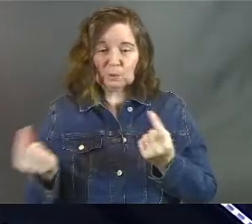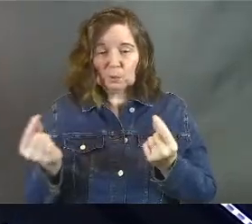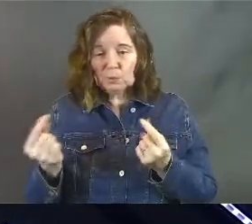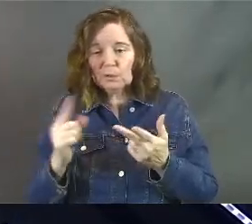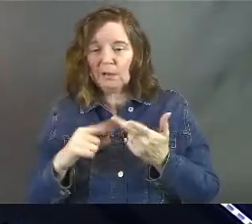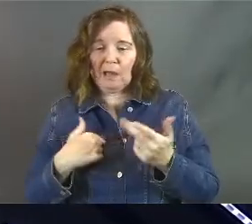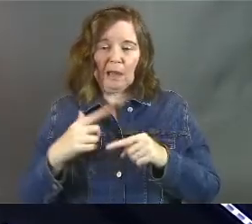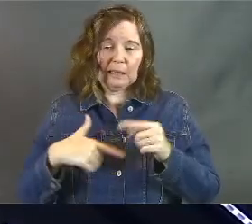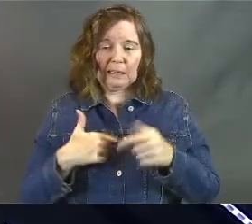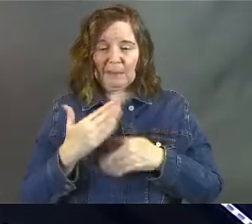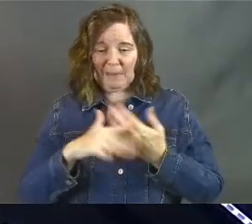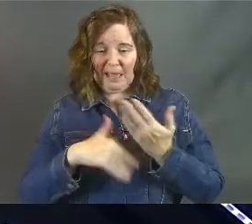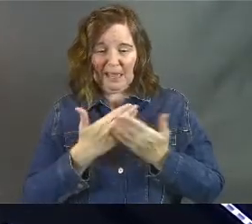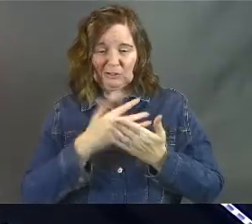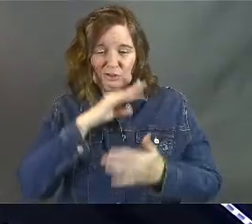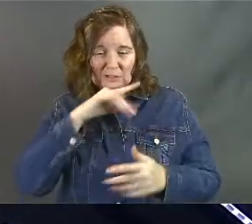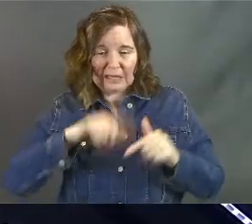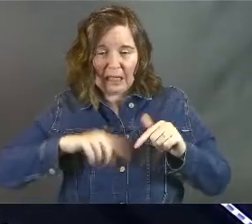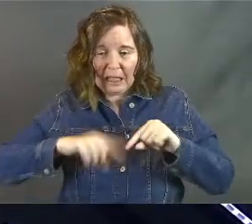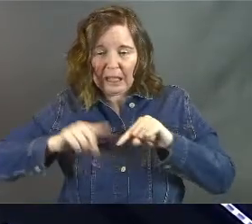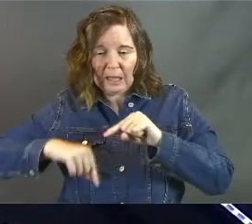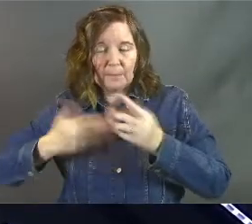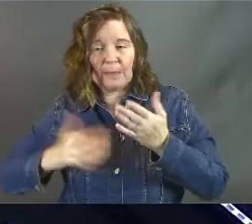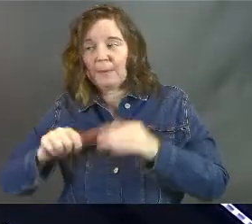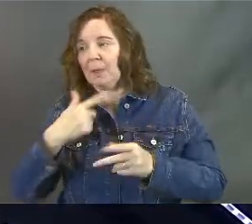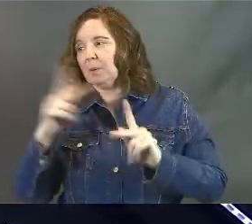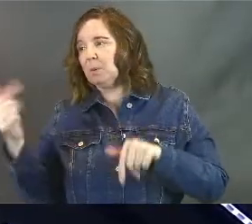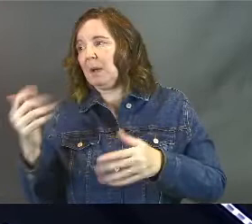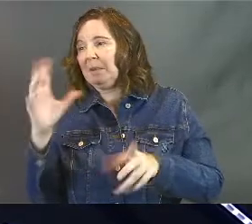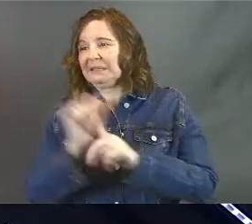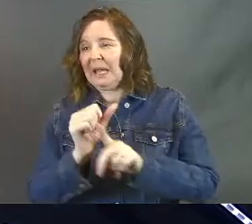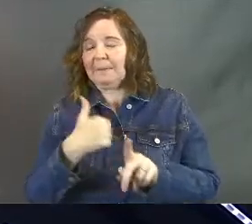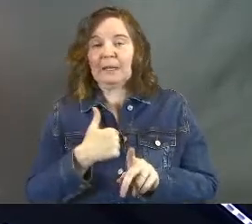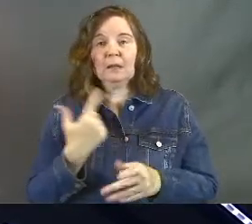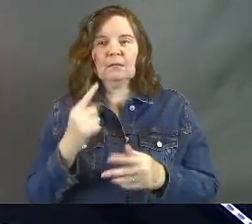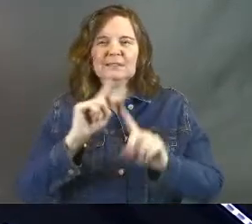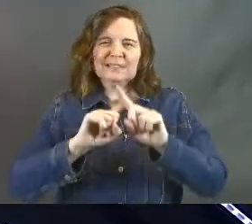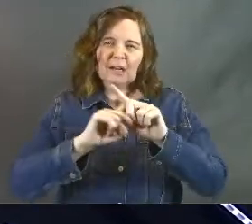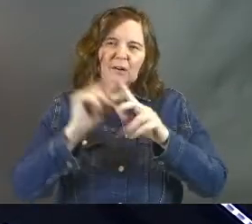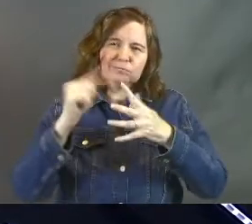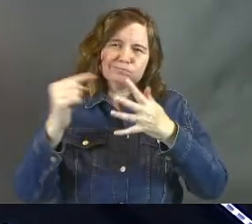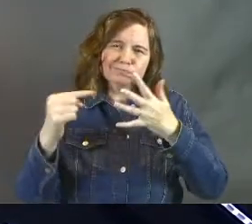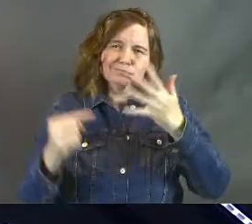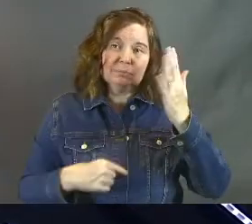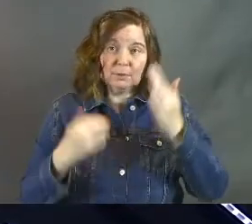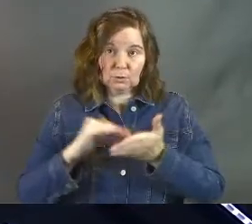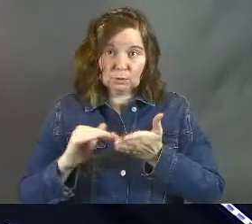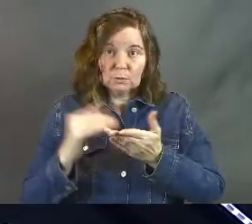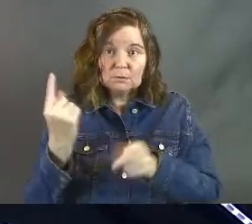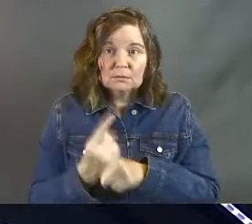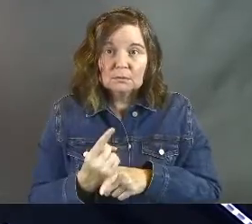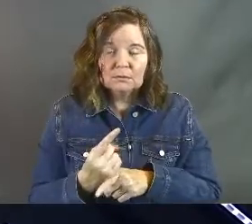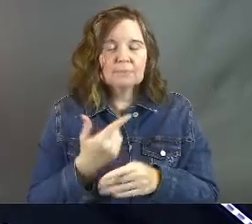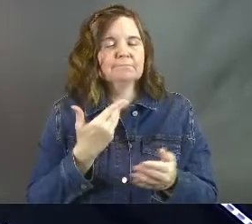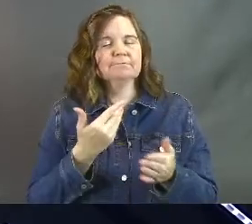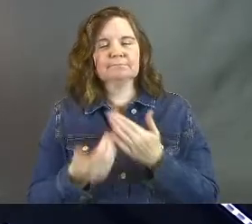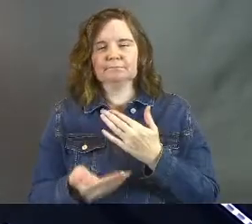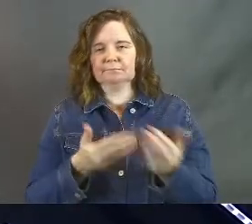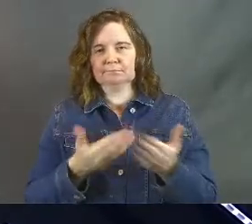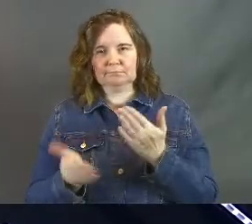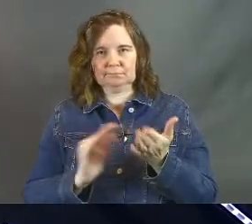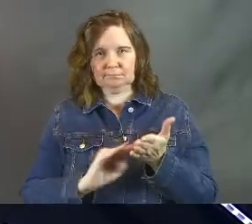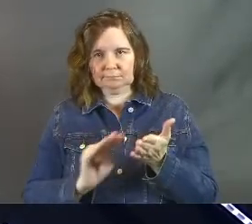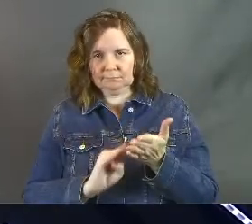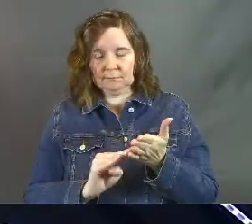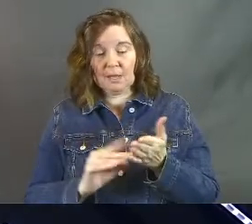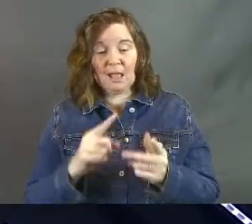do. I can't get my hands dirty. Maybe someone else will come and attack me. They probably had all kinds of excuses, right? But regardless of what their